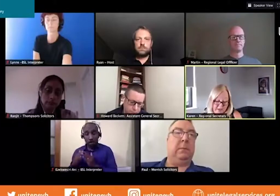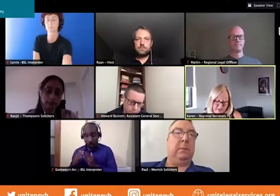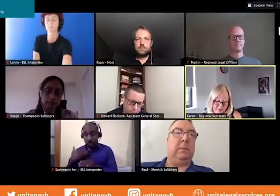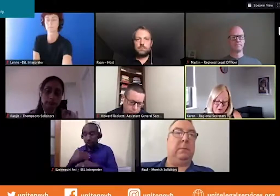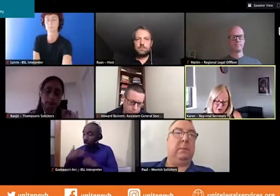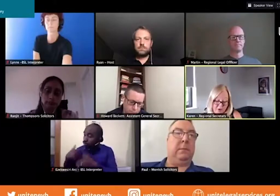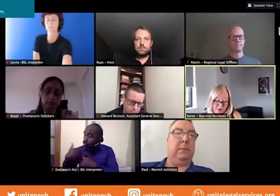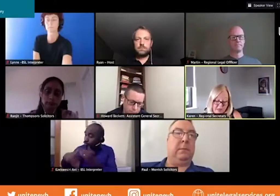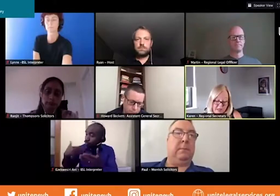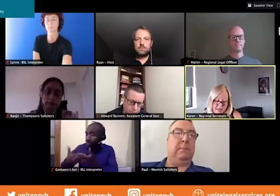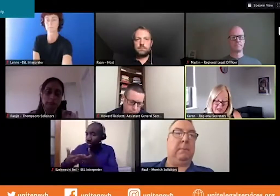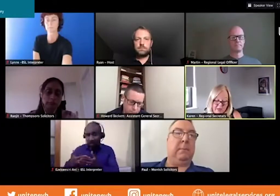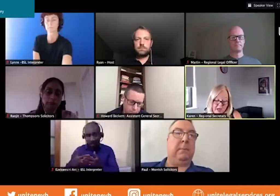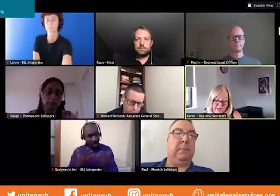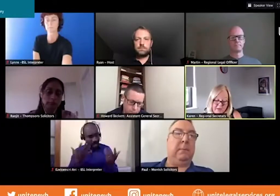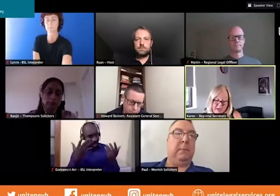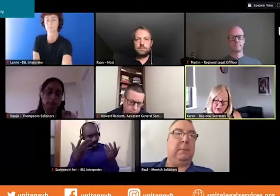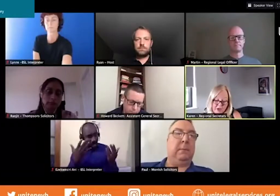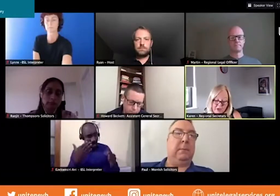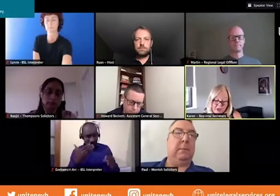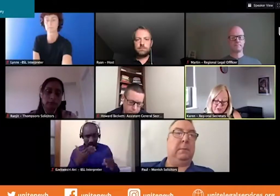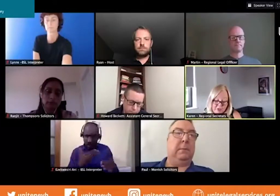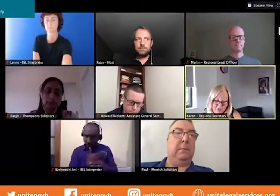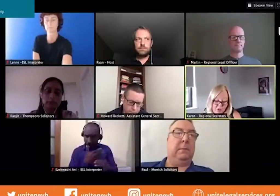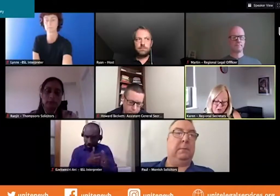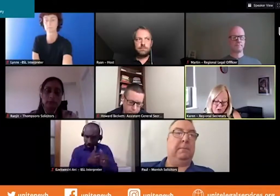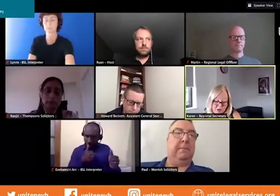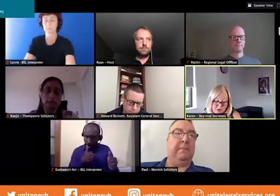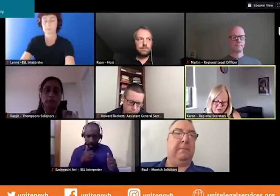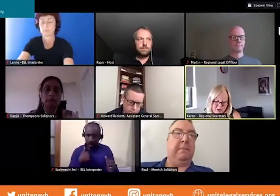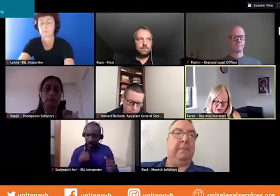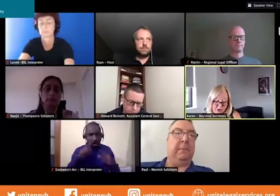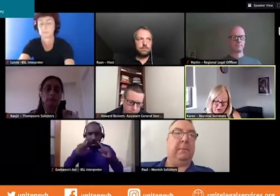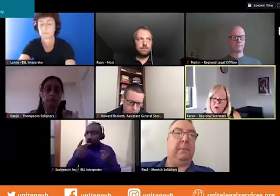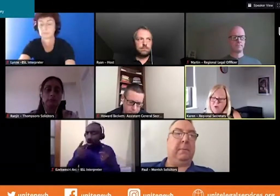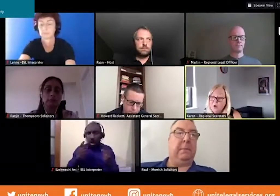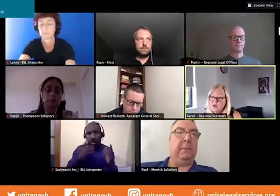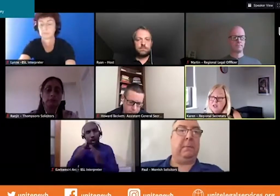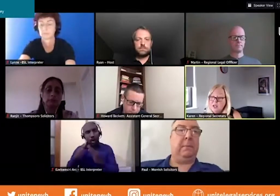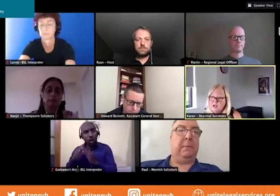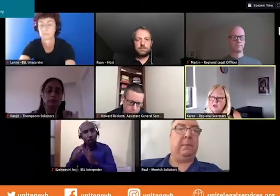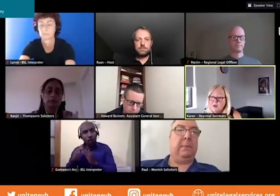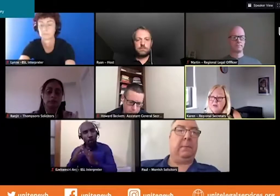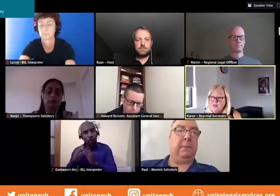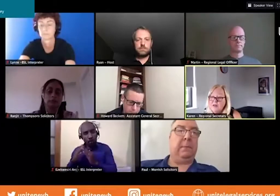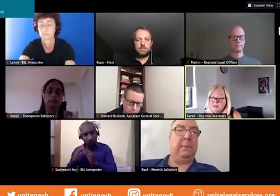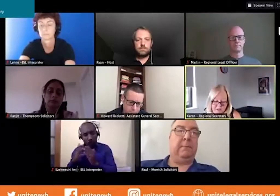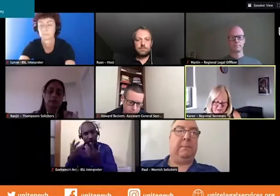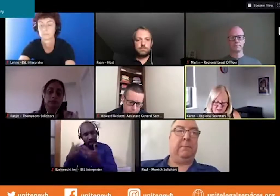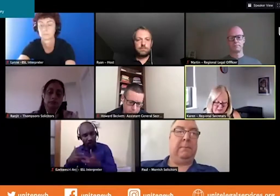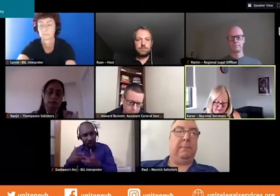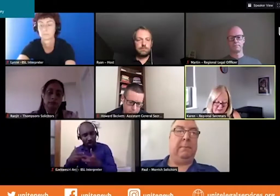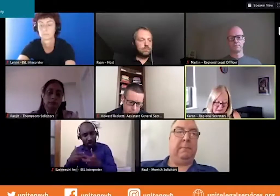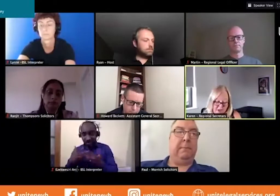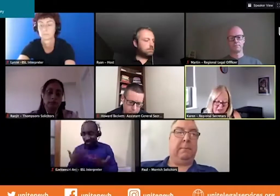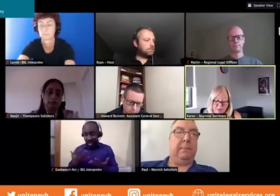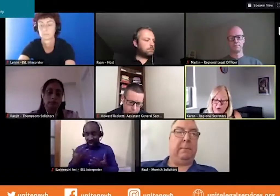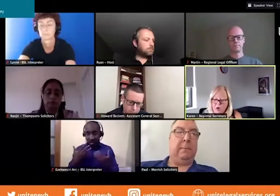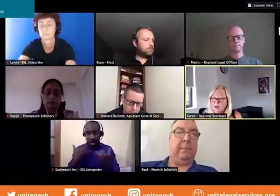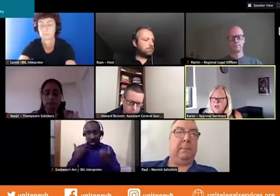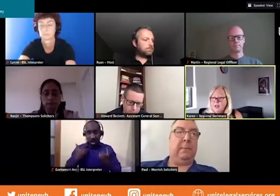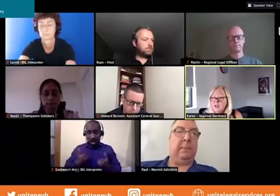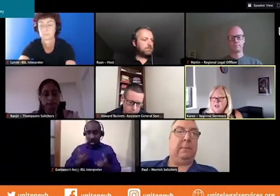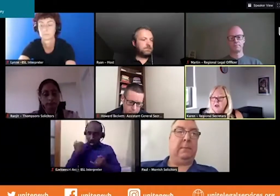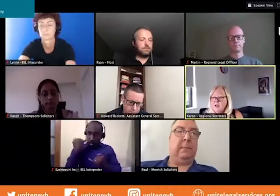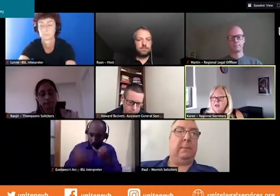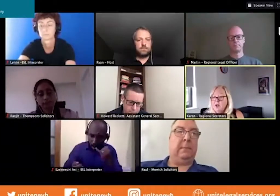my equipment home with me. I think my condition has become worse as a result. What can I do about this? Okay, Paul,